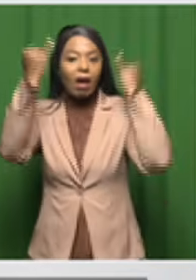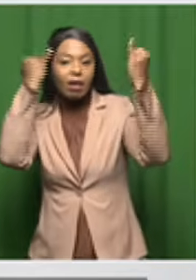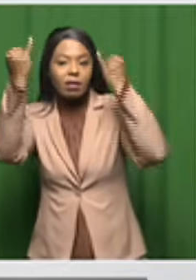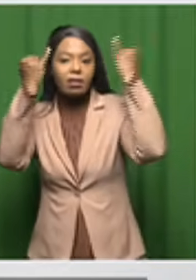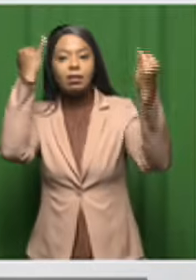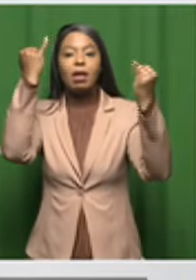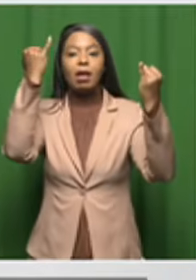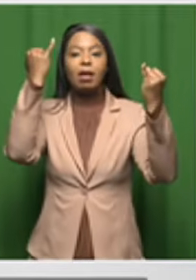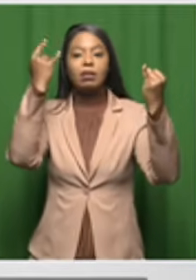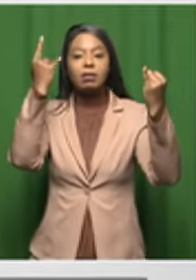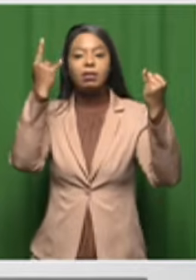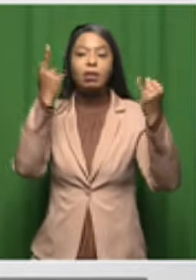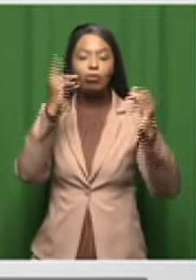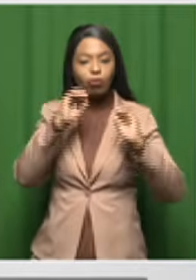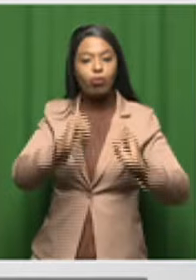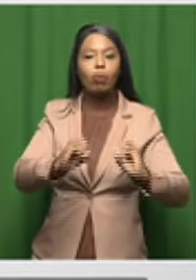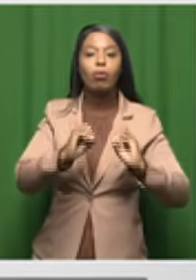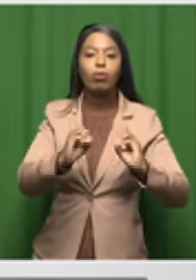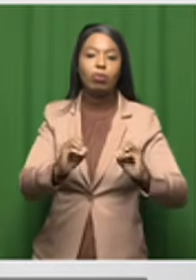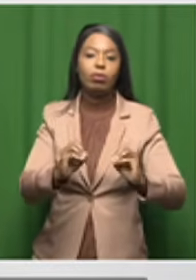there.